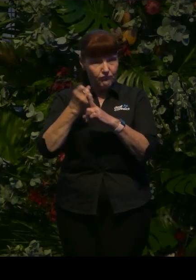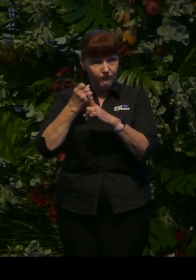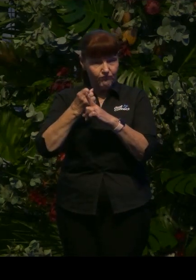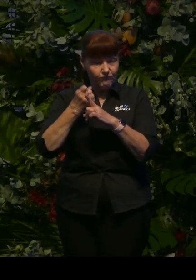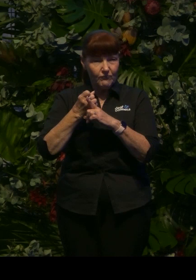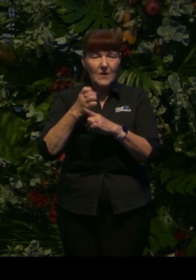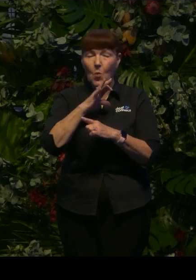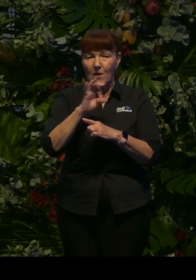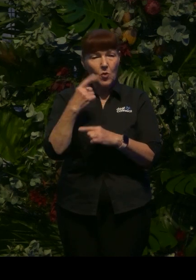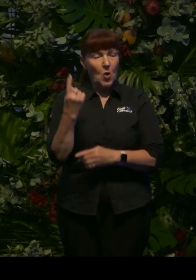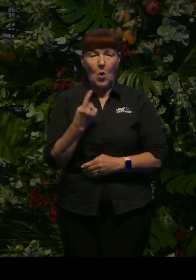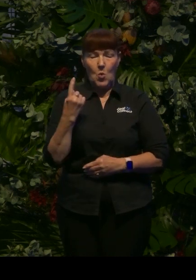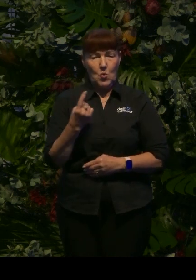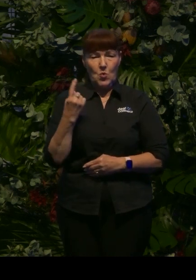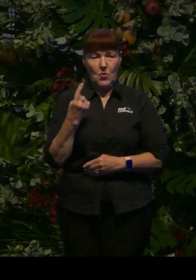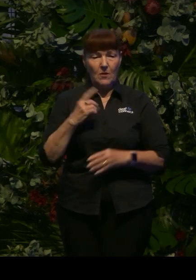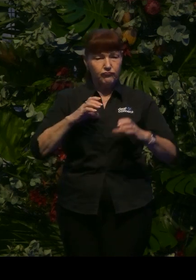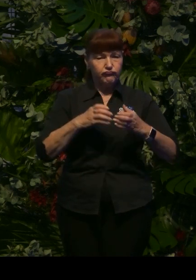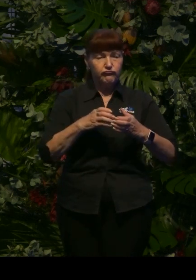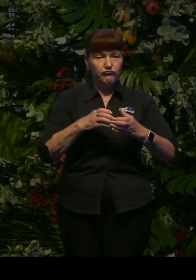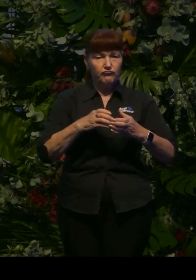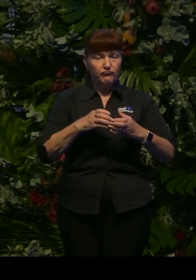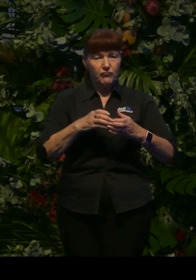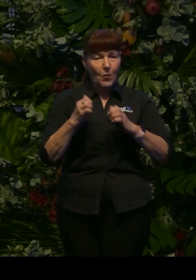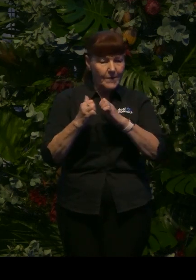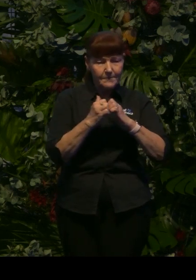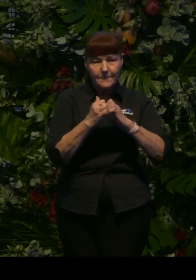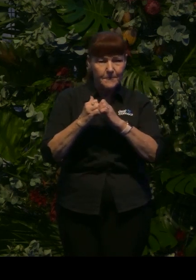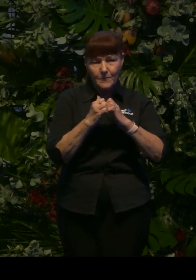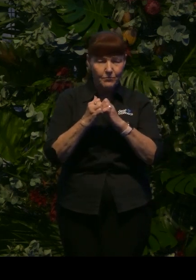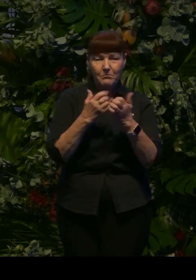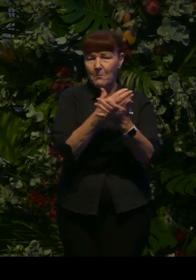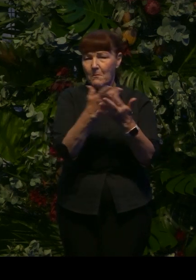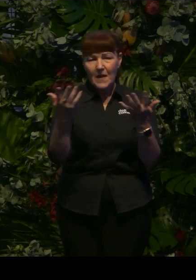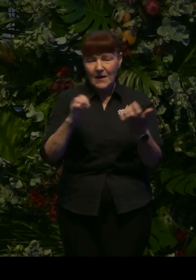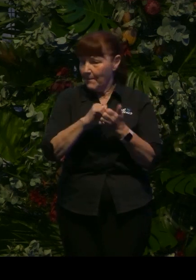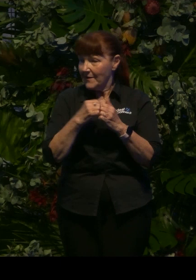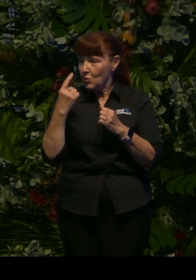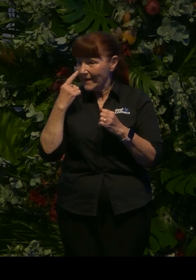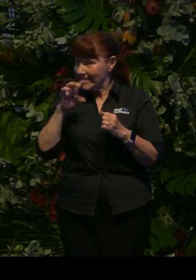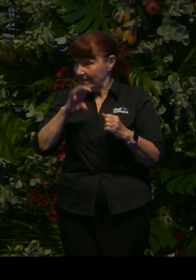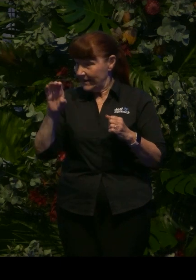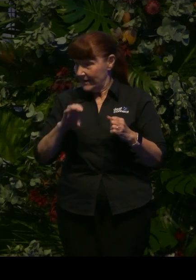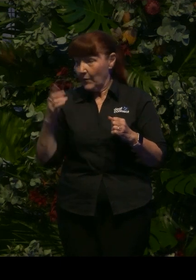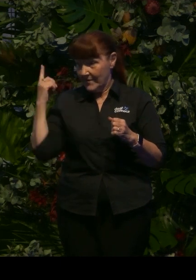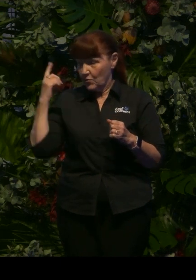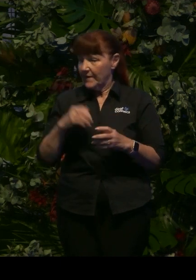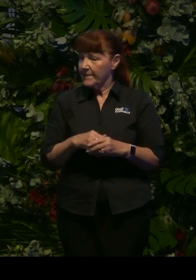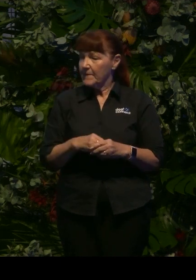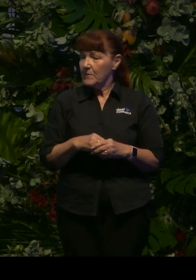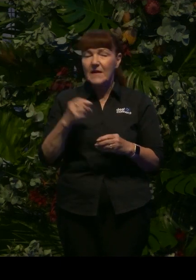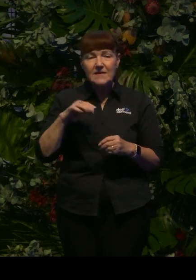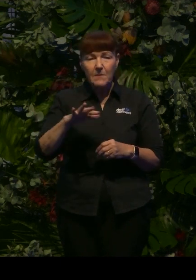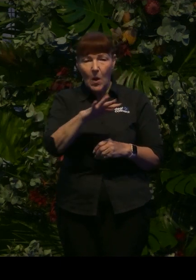not in this fight alone. We have created coalitions with a myriad of partners, as you see in this, on our screen. Some of